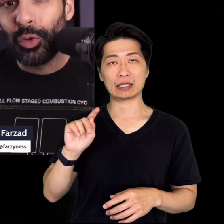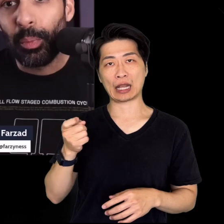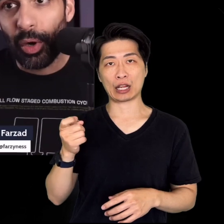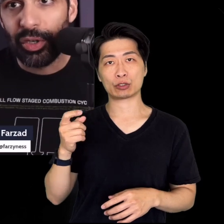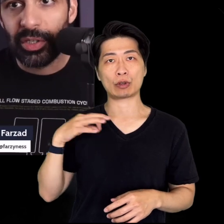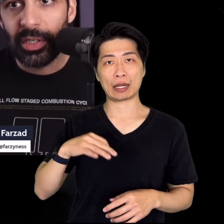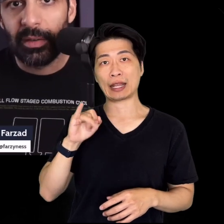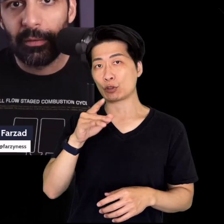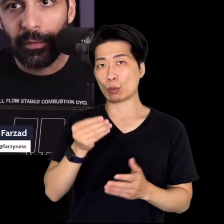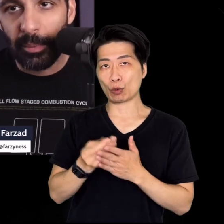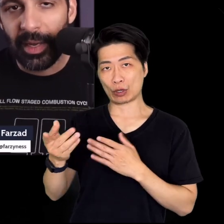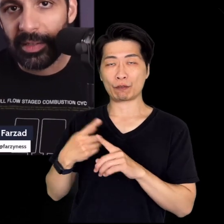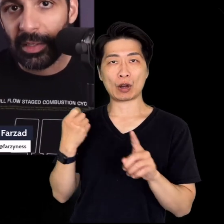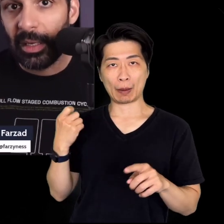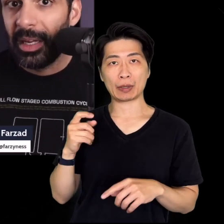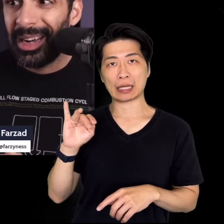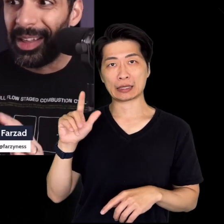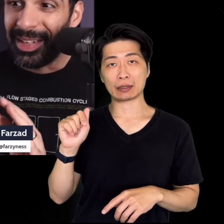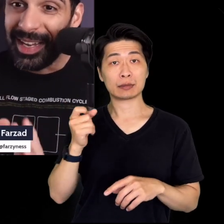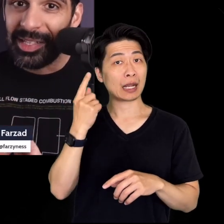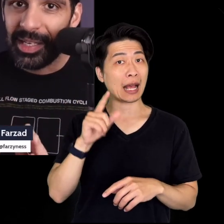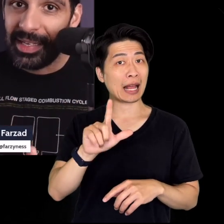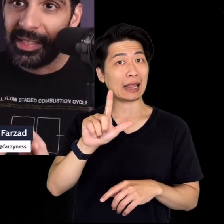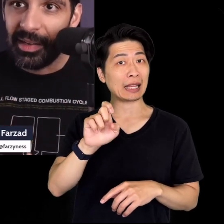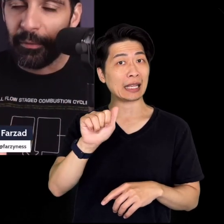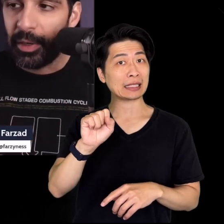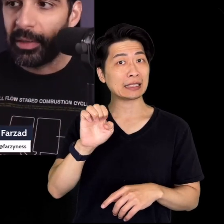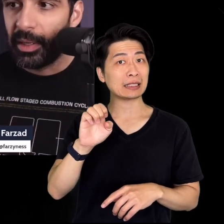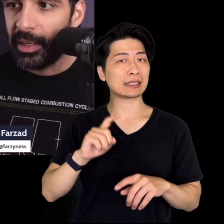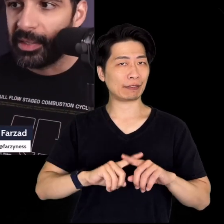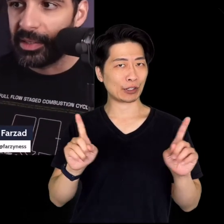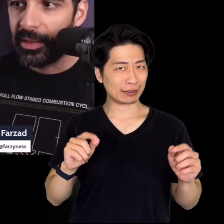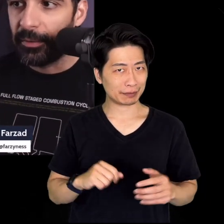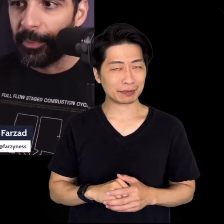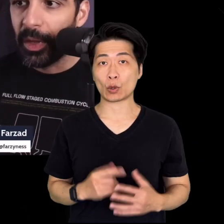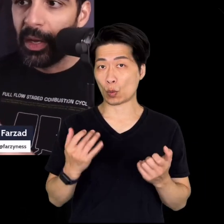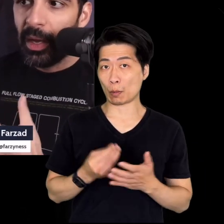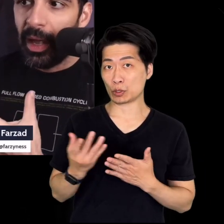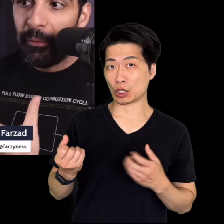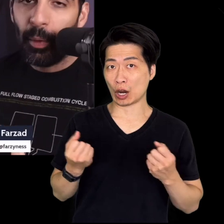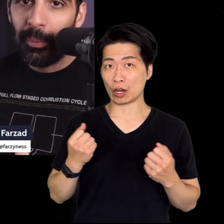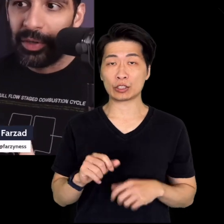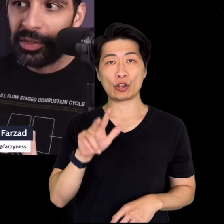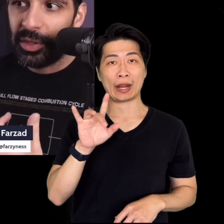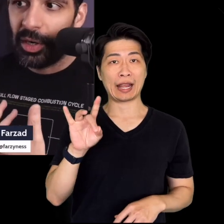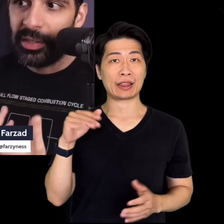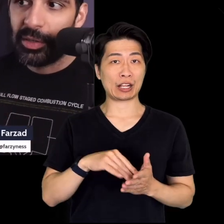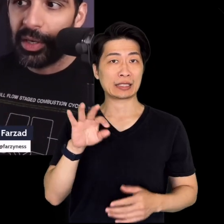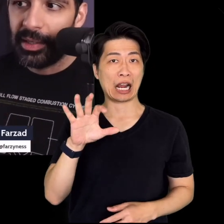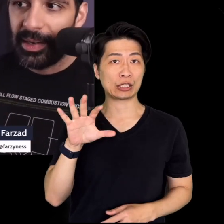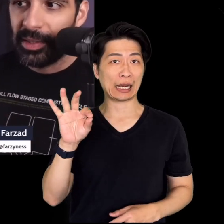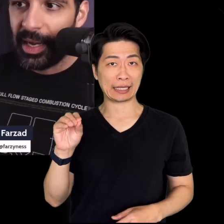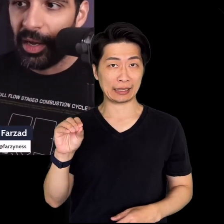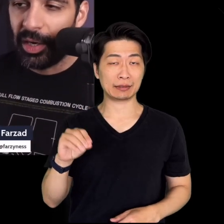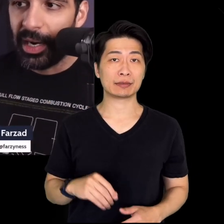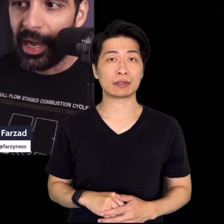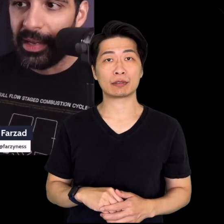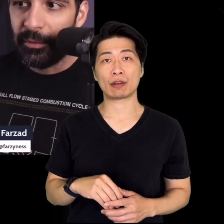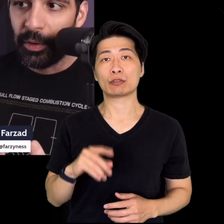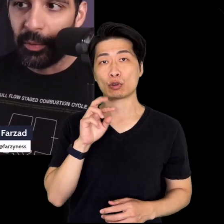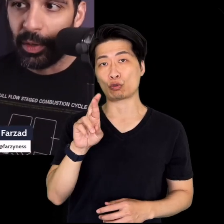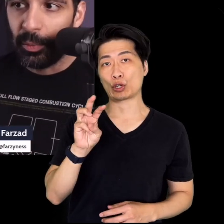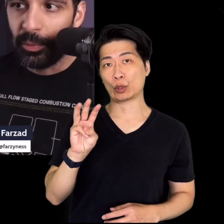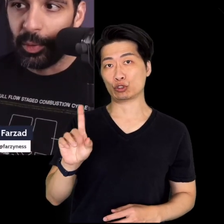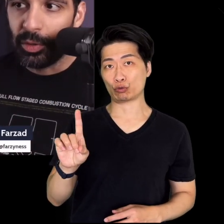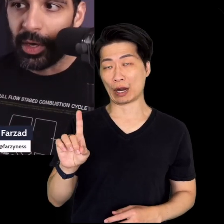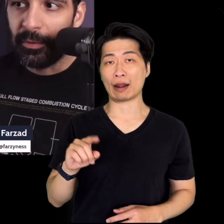if you do purchase it from Tesla. Now, the lease is different. If you want to purchase the car, it's $38,990